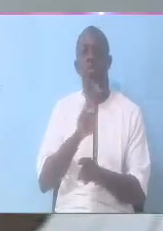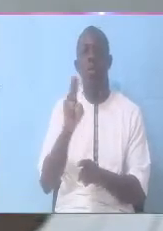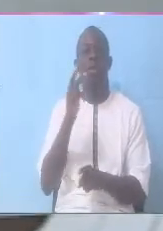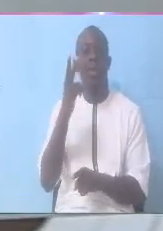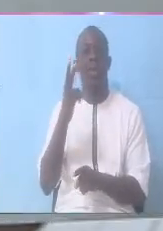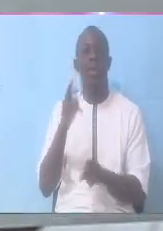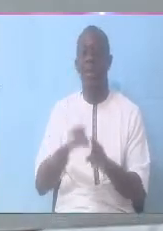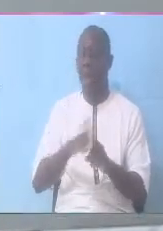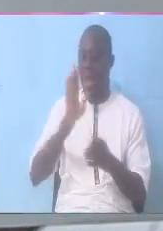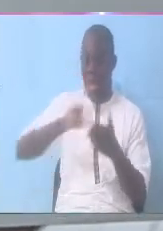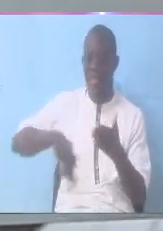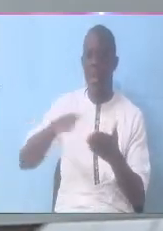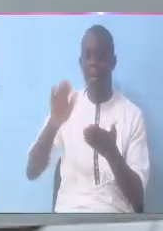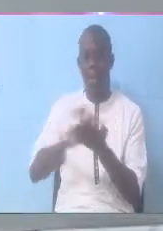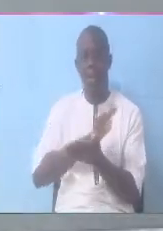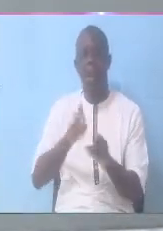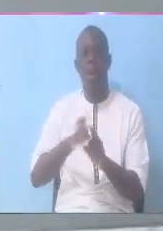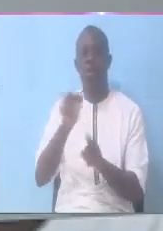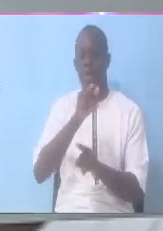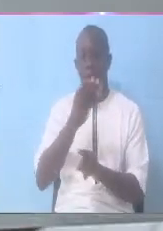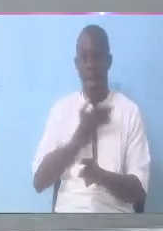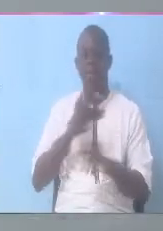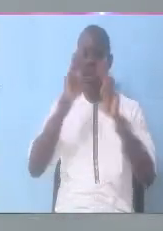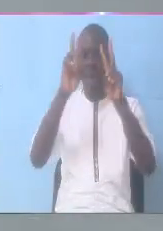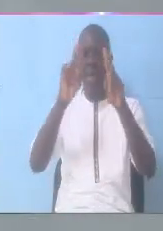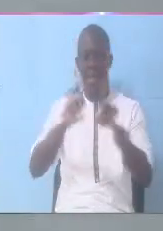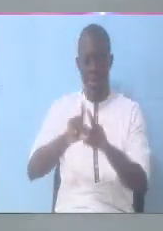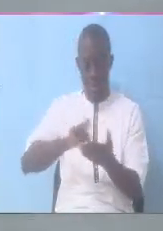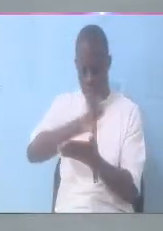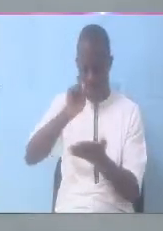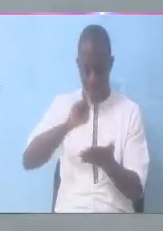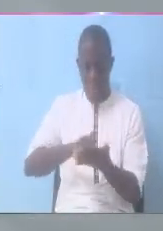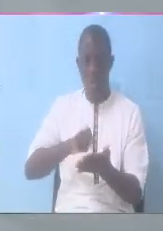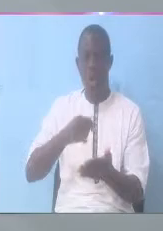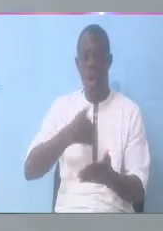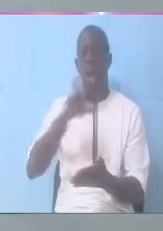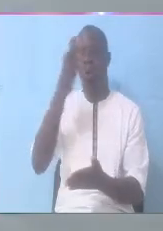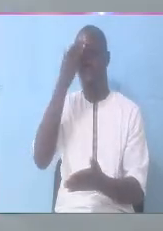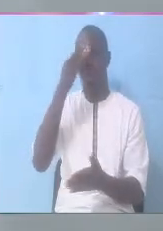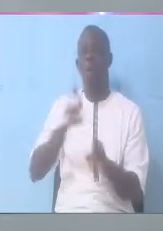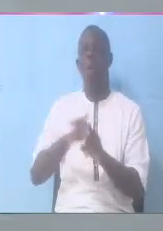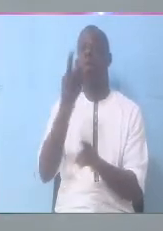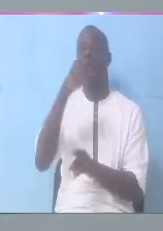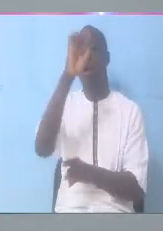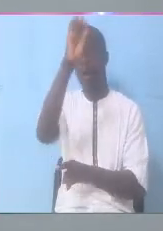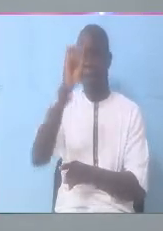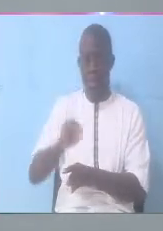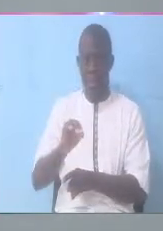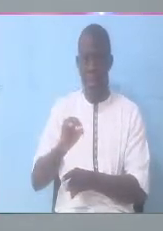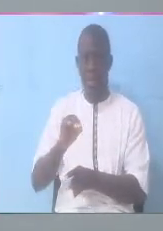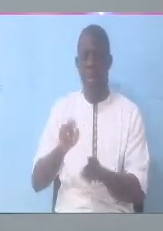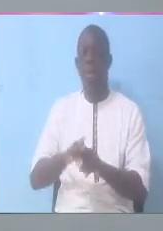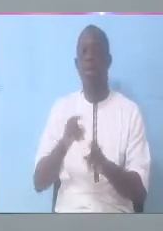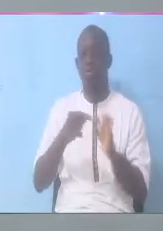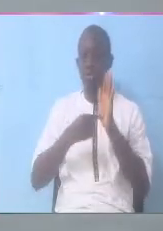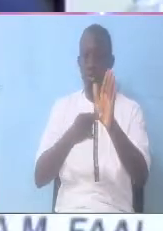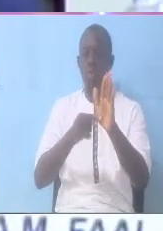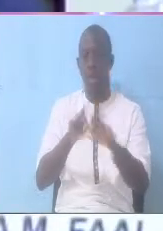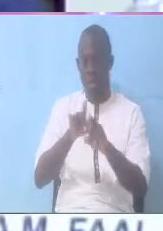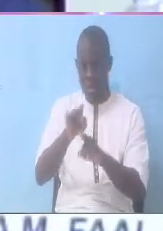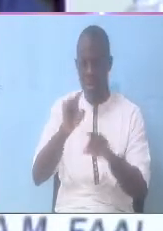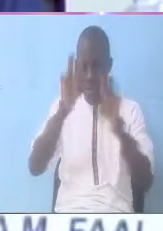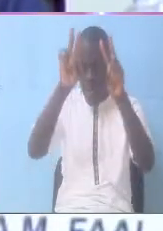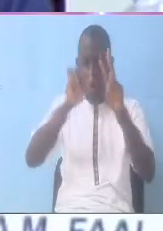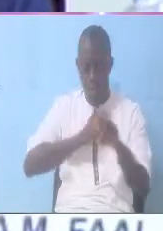but I know 100% that this is Jammeh's handwriting. In fact, we have a sample of his